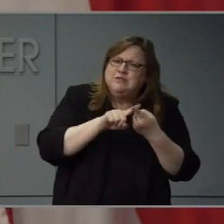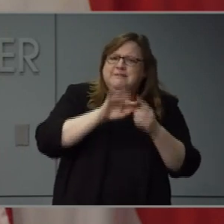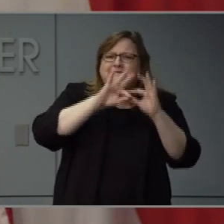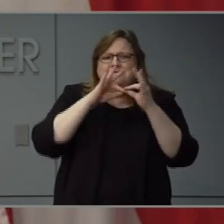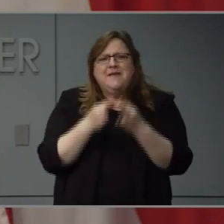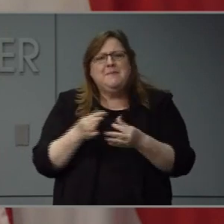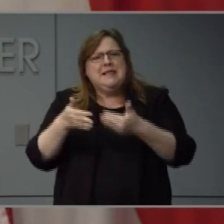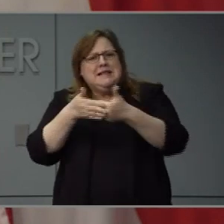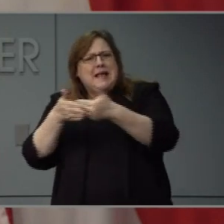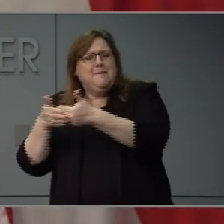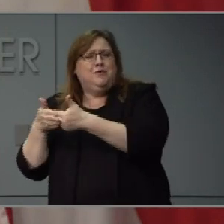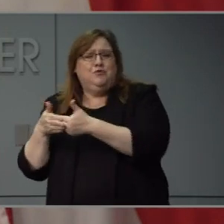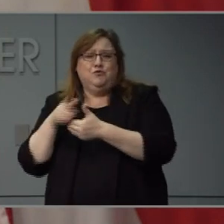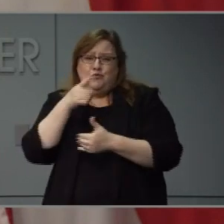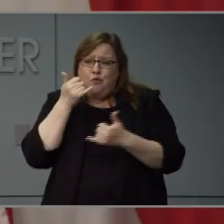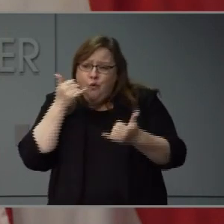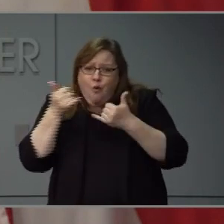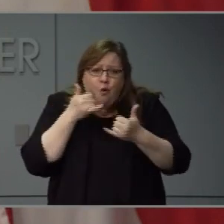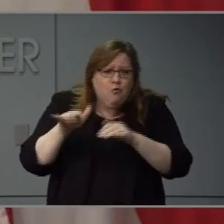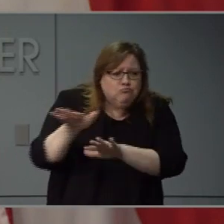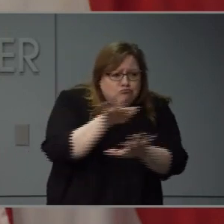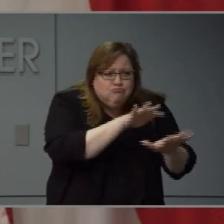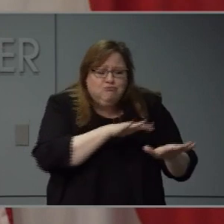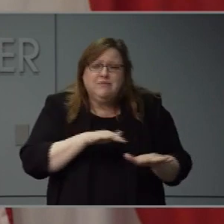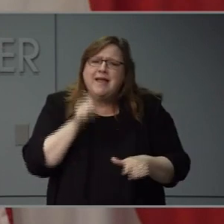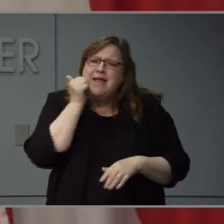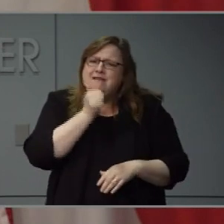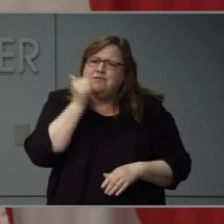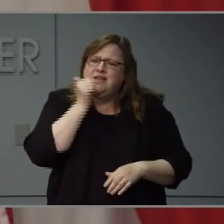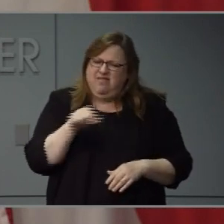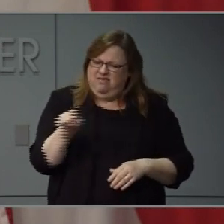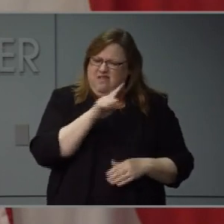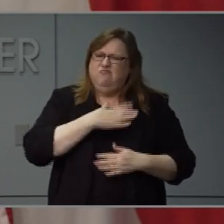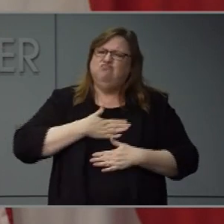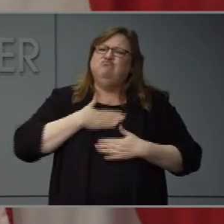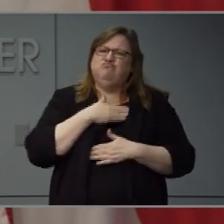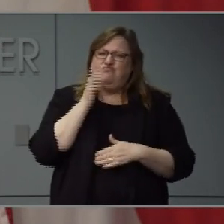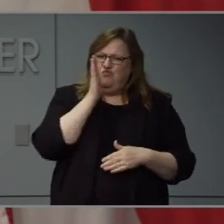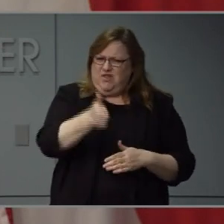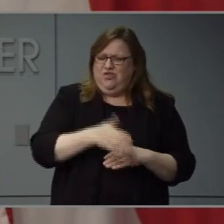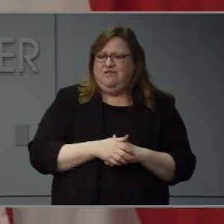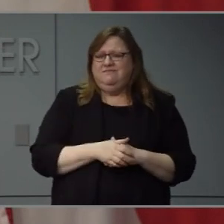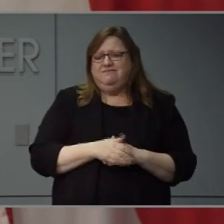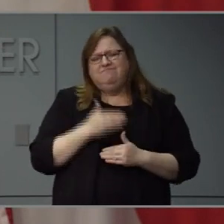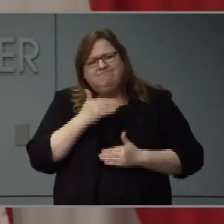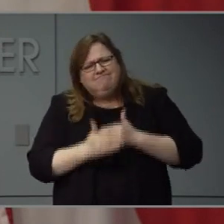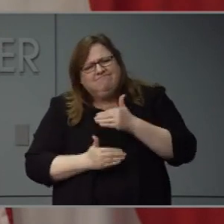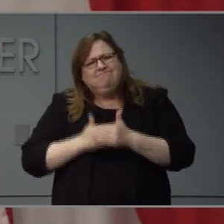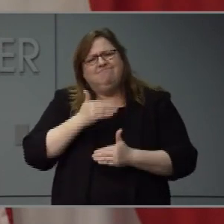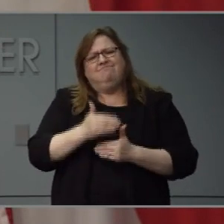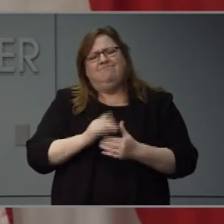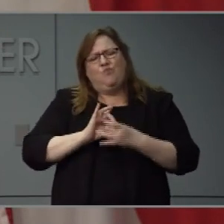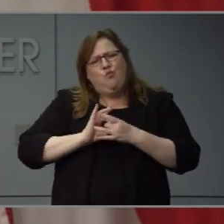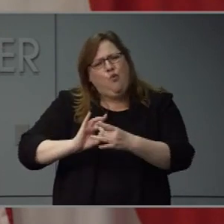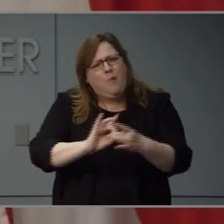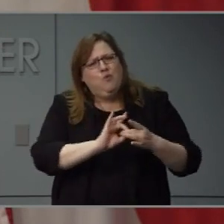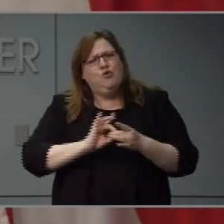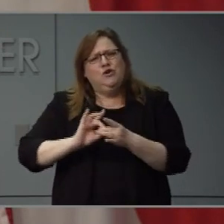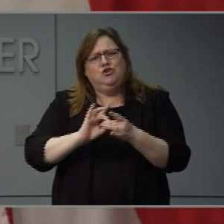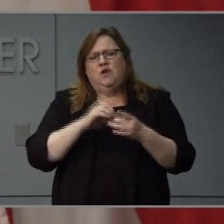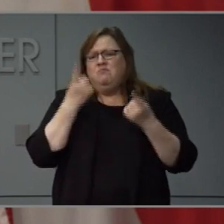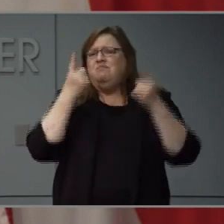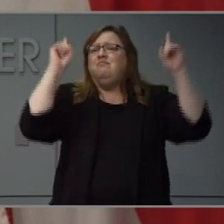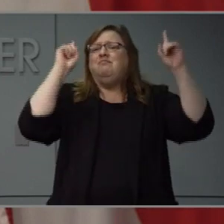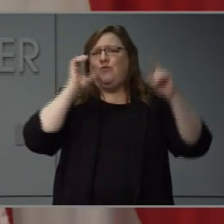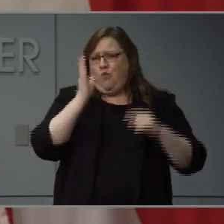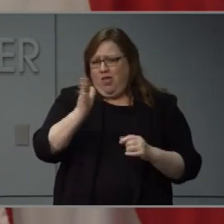daily. Guaranteed they'll appreciate it. With kindness and cooperation, we'll all get through this together as one team, one mission,